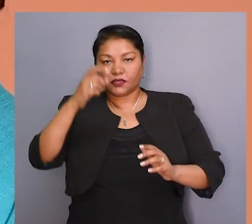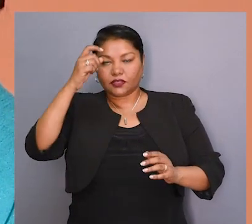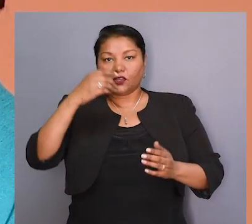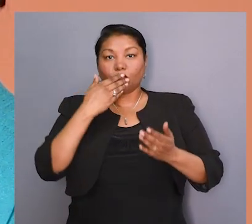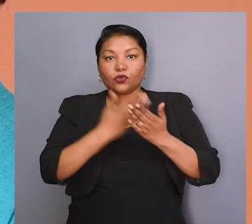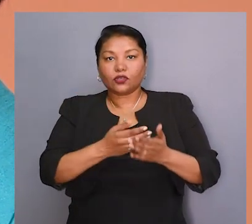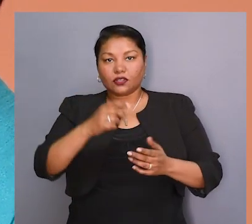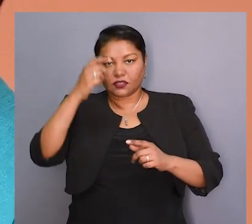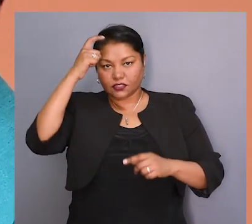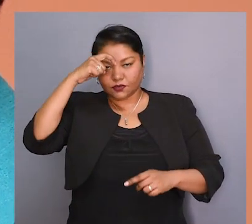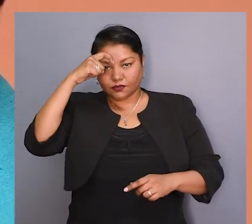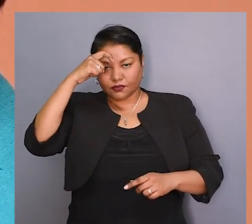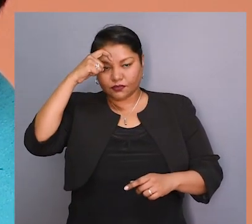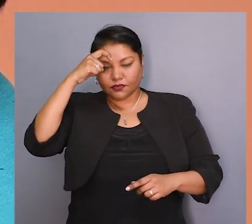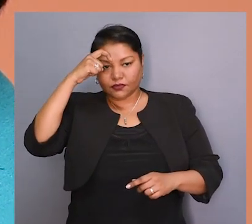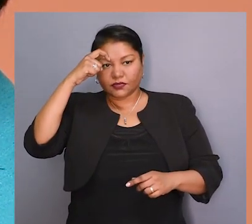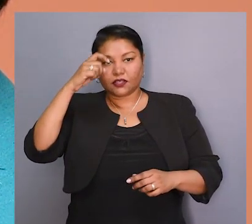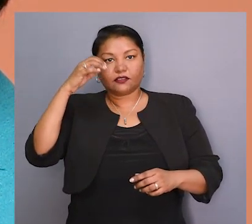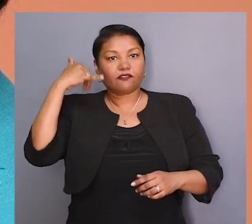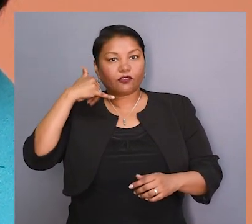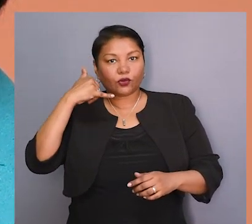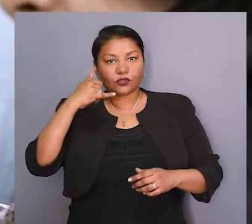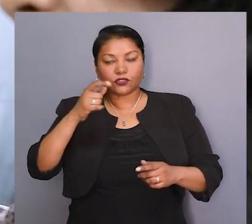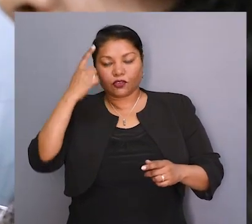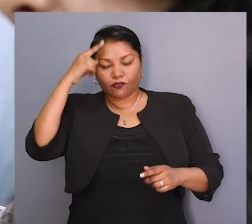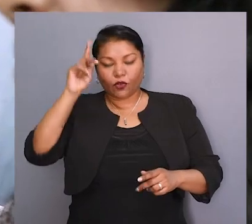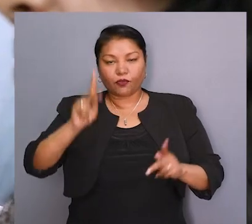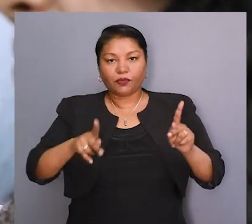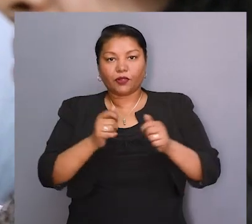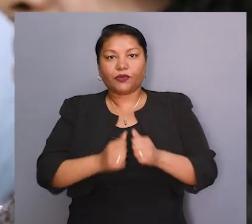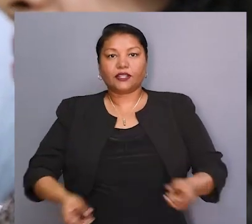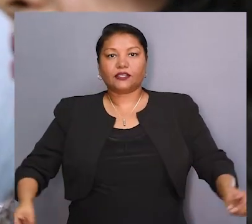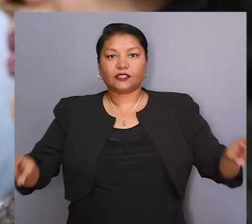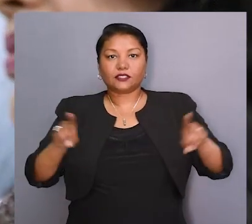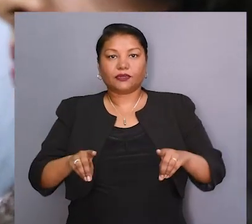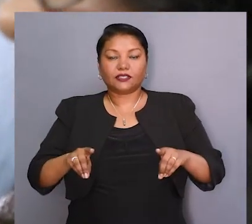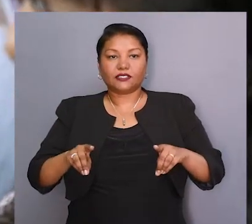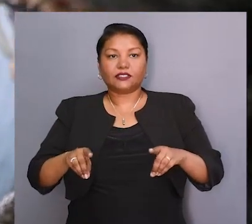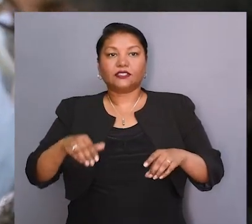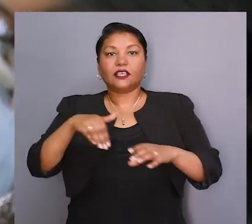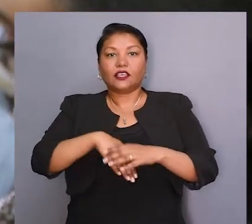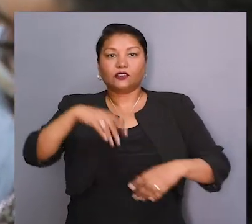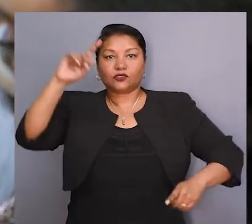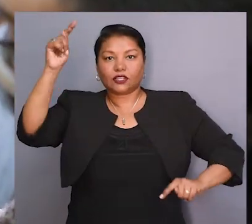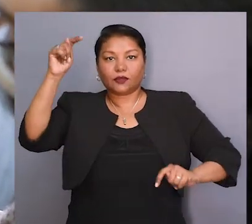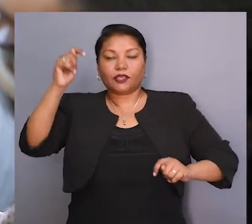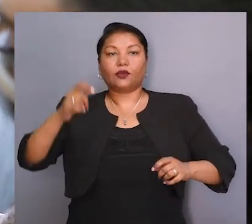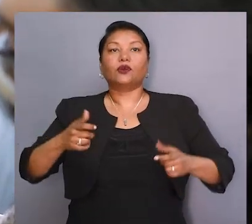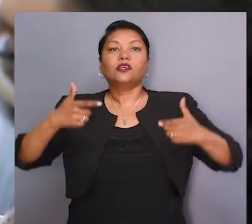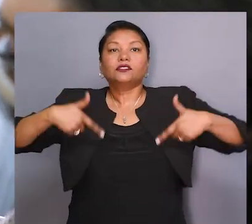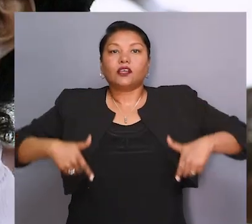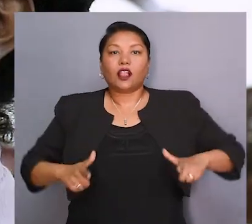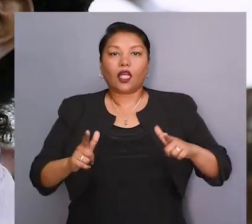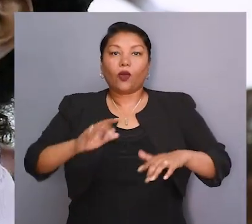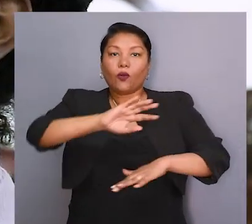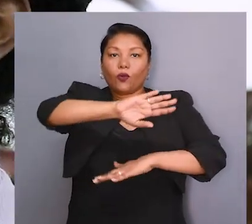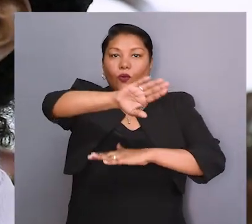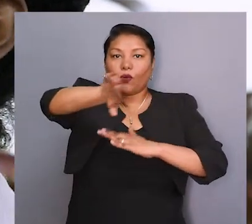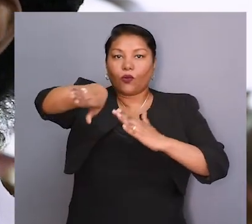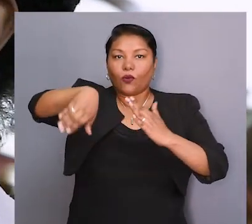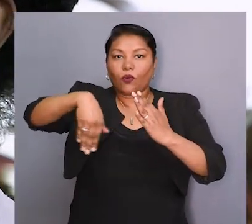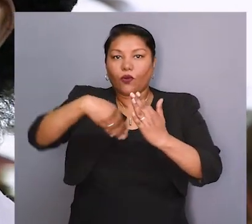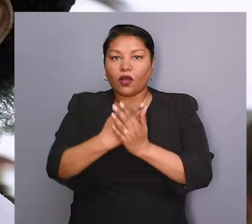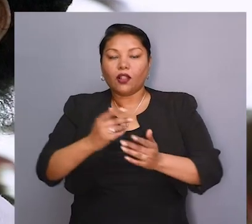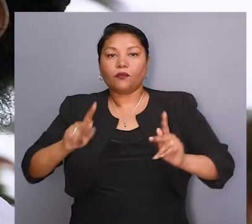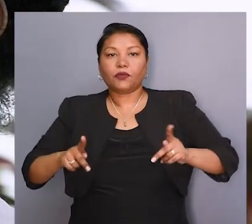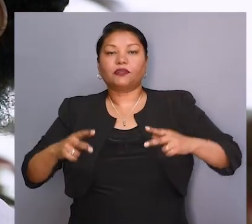with disabilities in Trinidad and Tobago, with the aim of bridging the gap between those who have